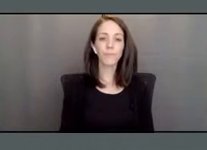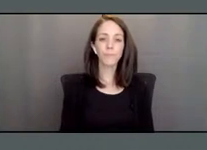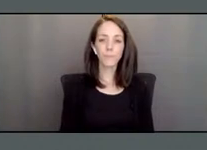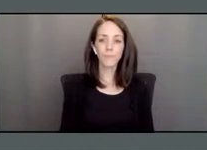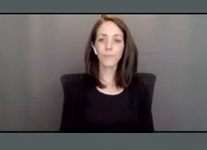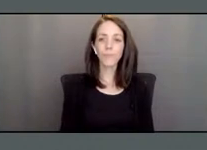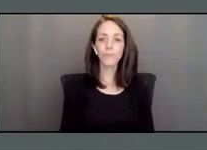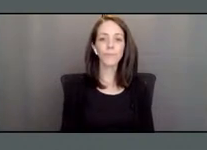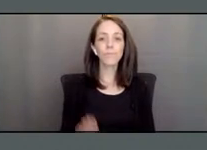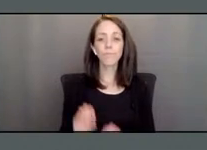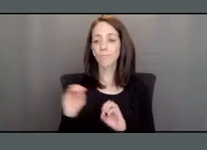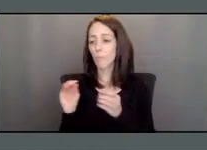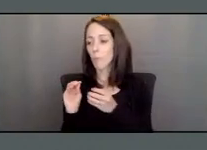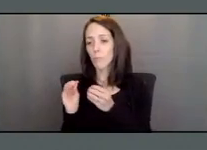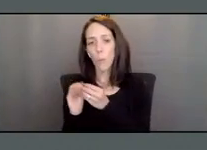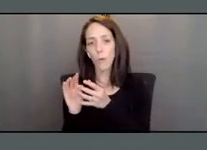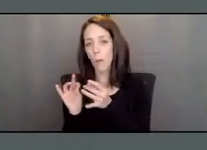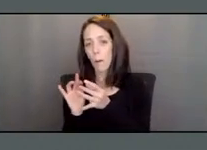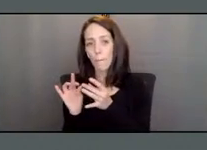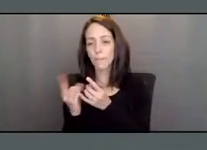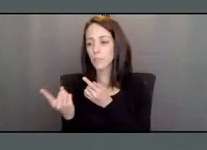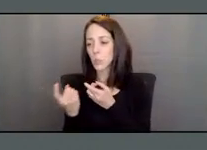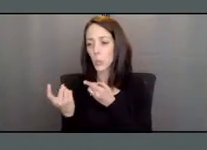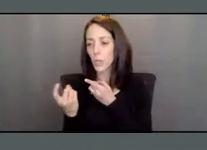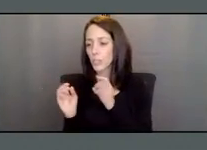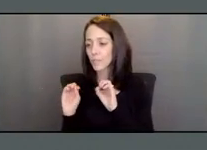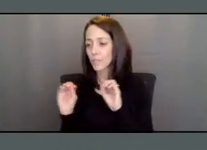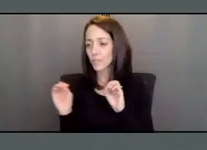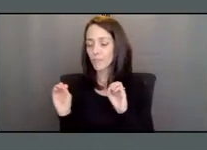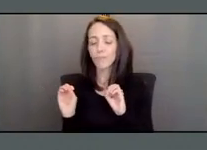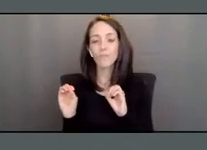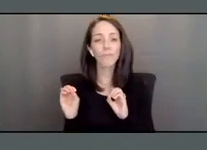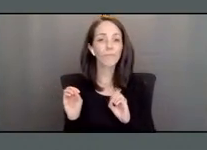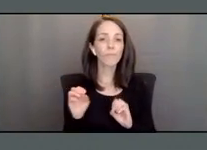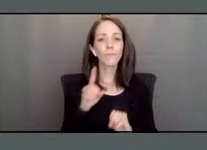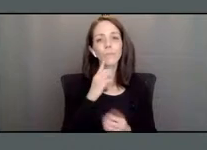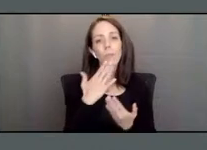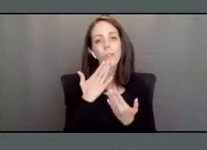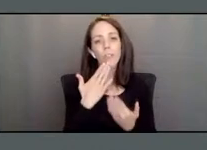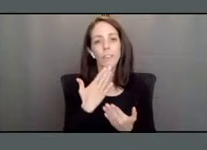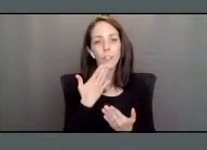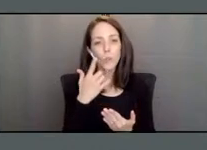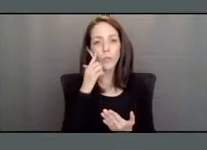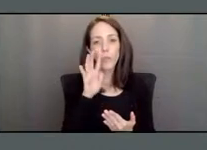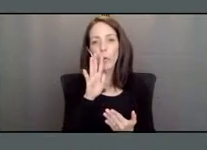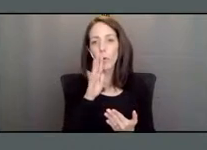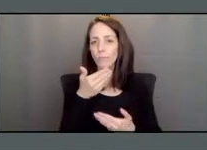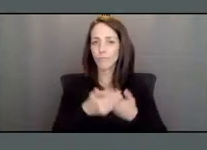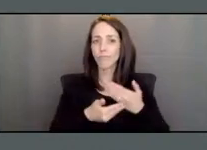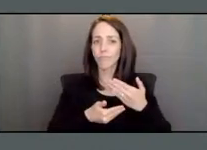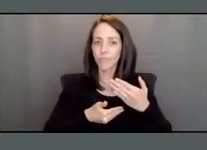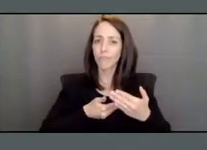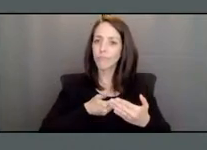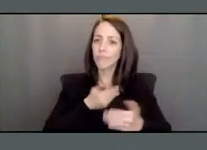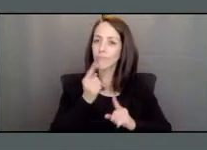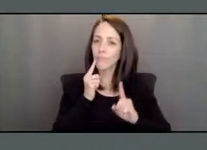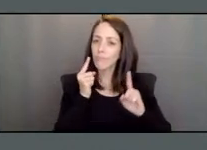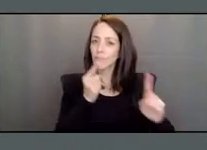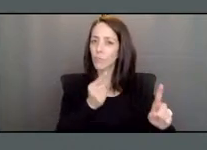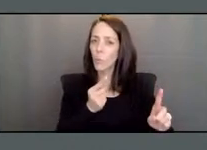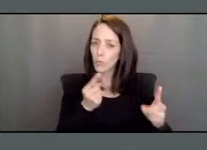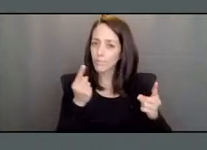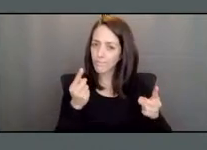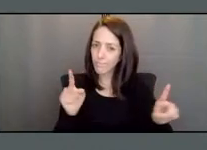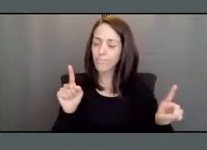you, and I really, really want to commend you on the strides we're making. We have work to do, continued work